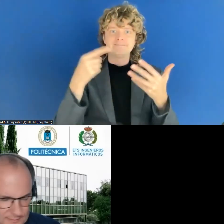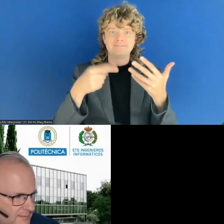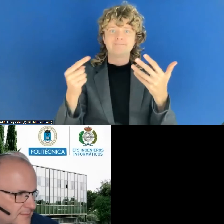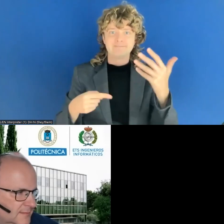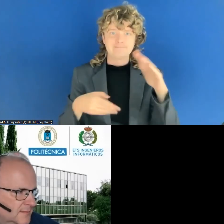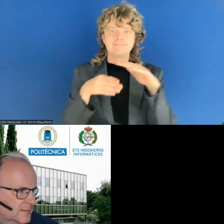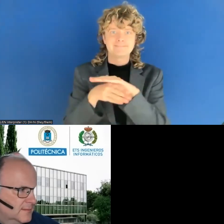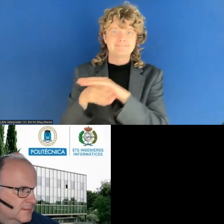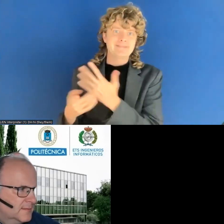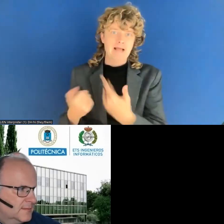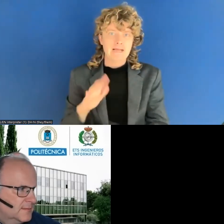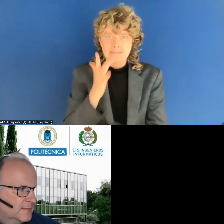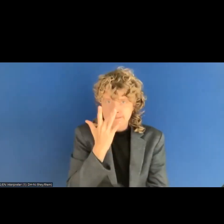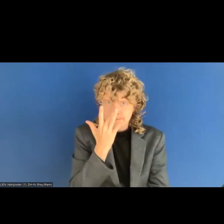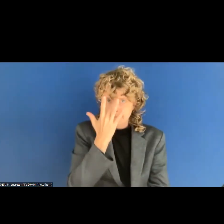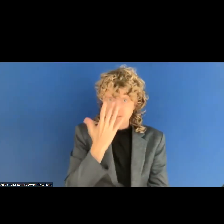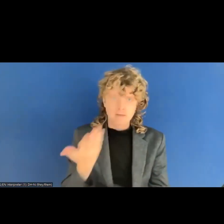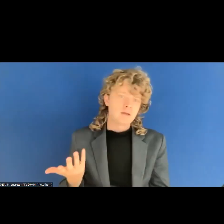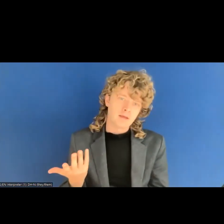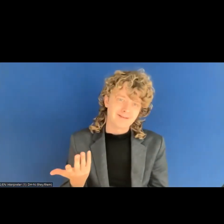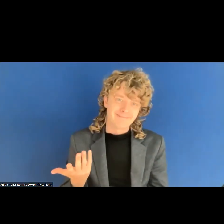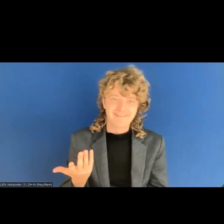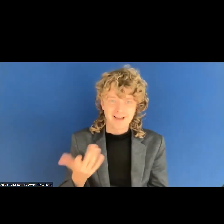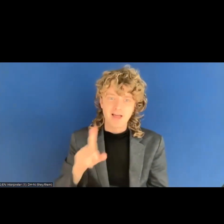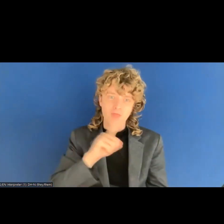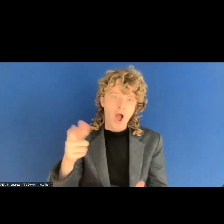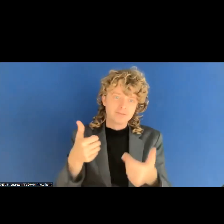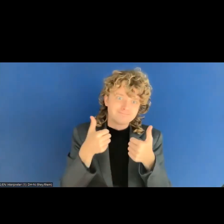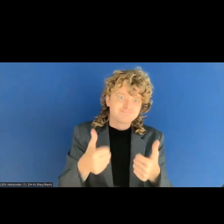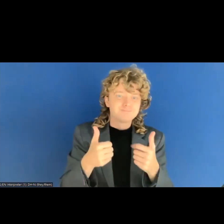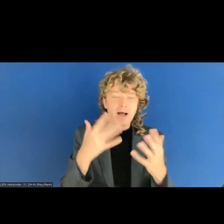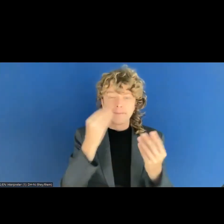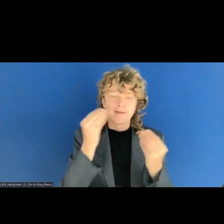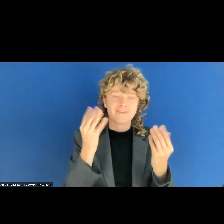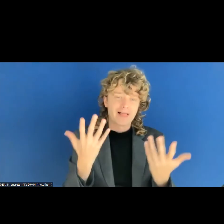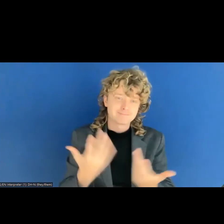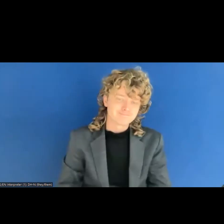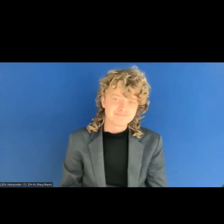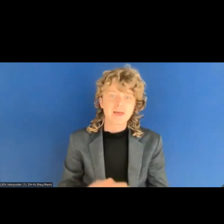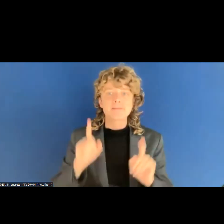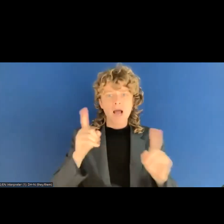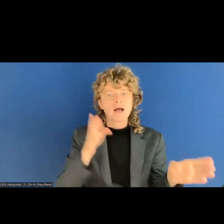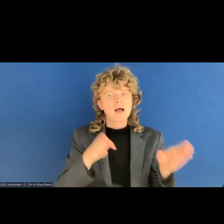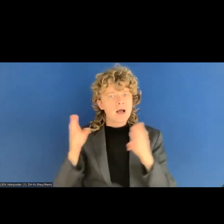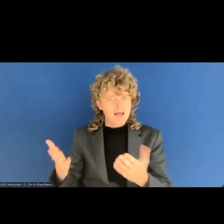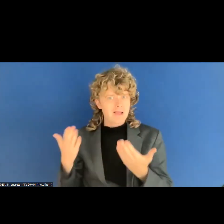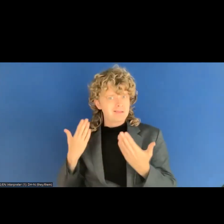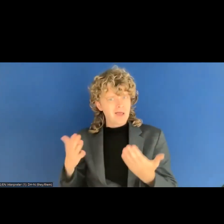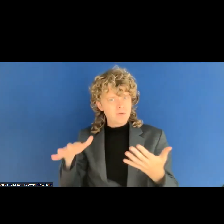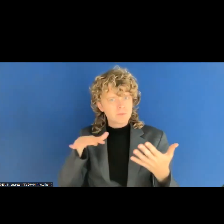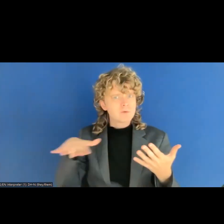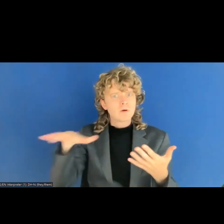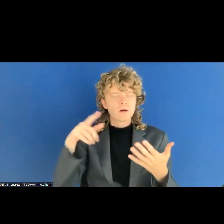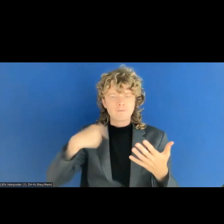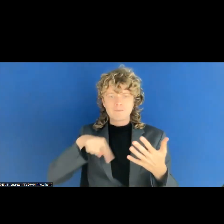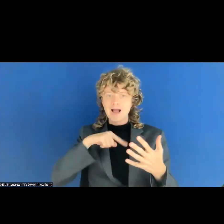developers, understand that the real life implication for end users of not implementing particular standards could also be perhaps useful for people